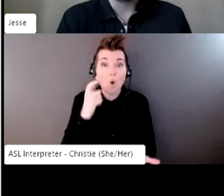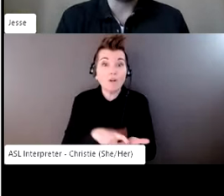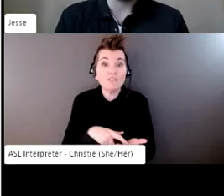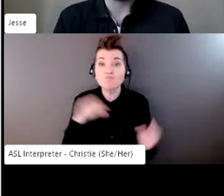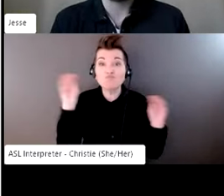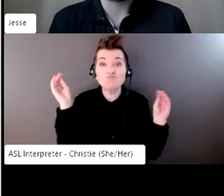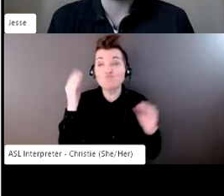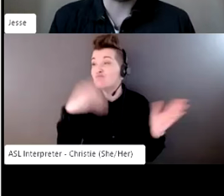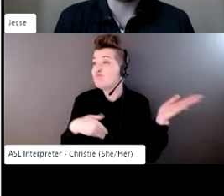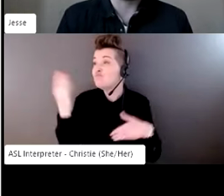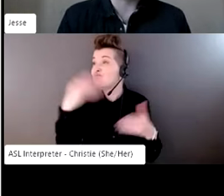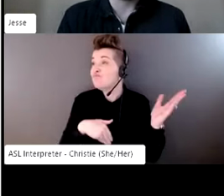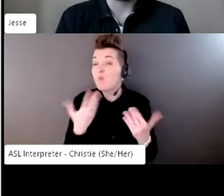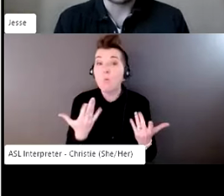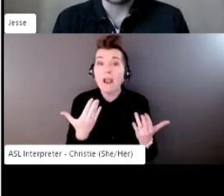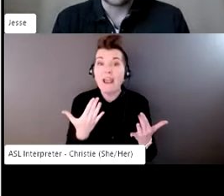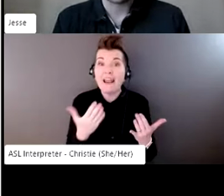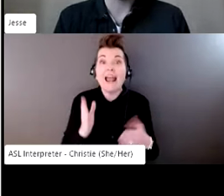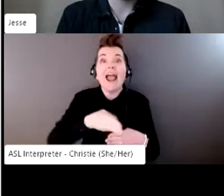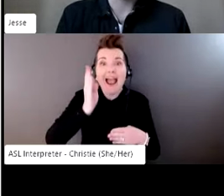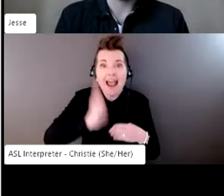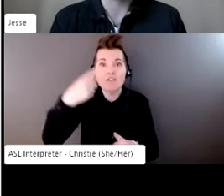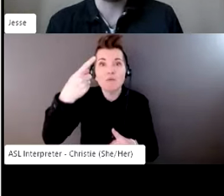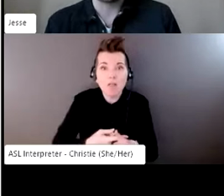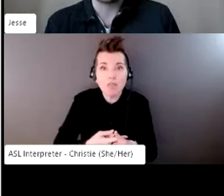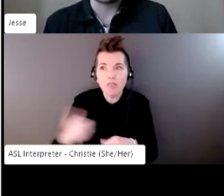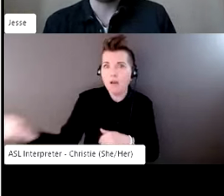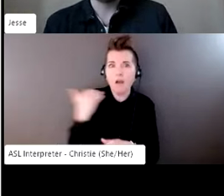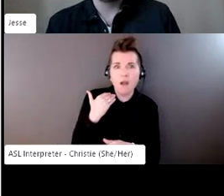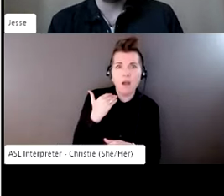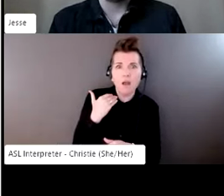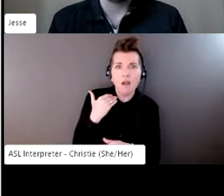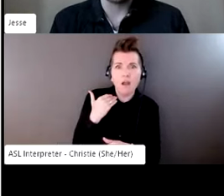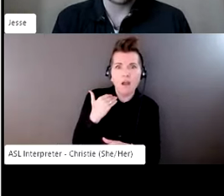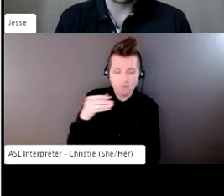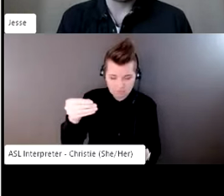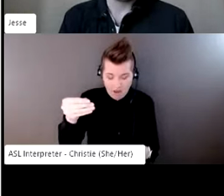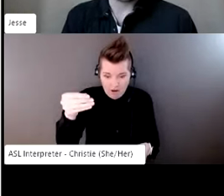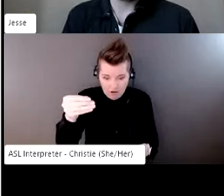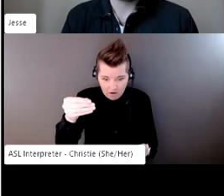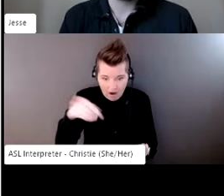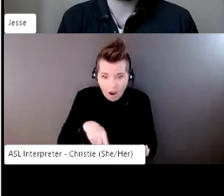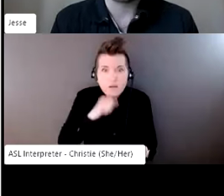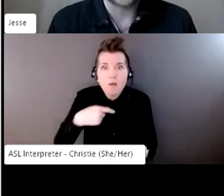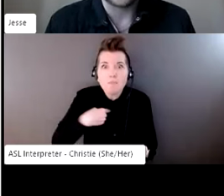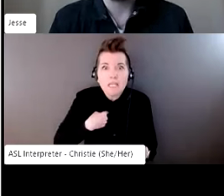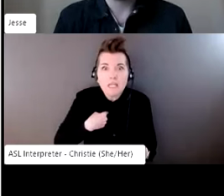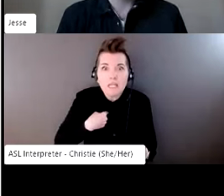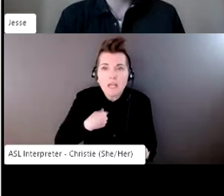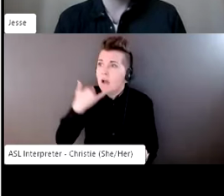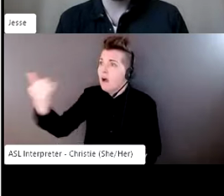checkbook, they might have a harder time getting your money back and they might be less sympathetic. They could say, well, are you sure you didn't just